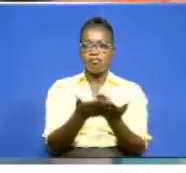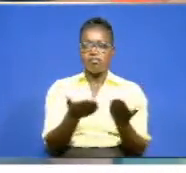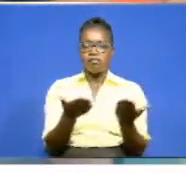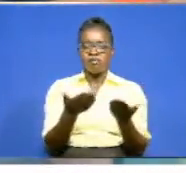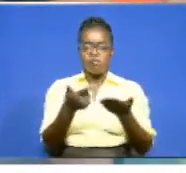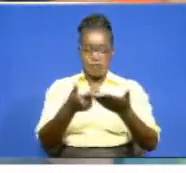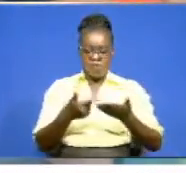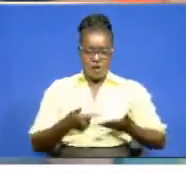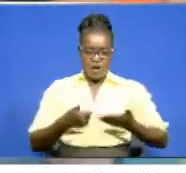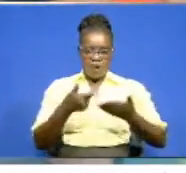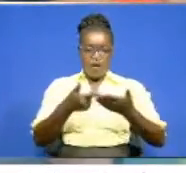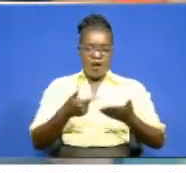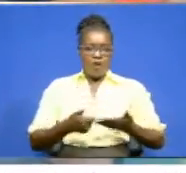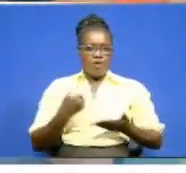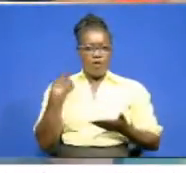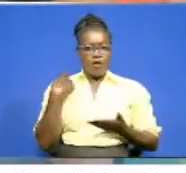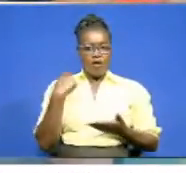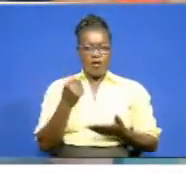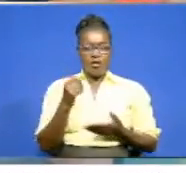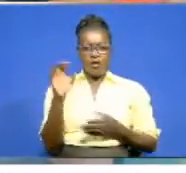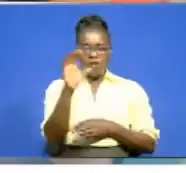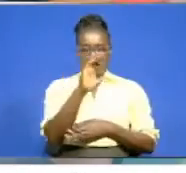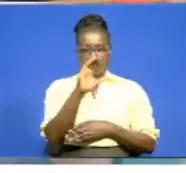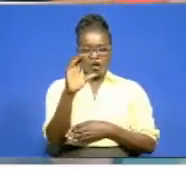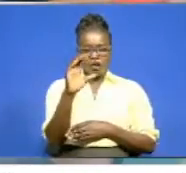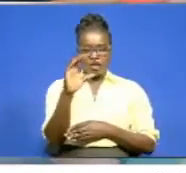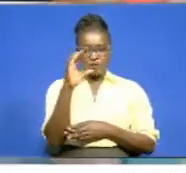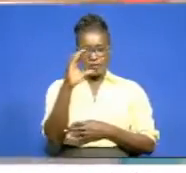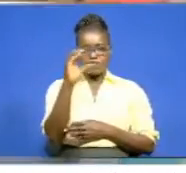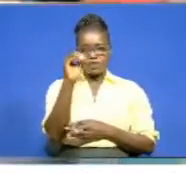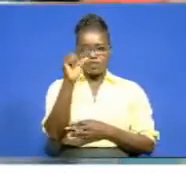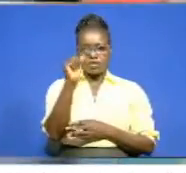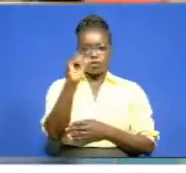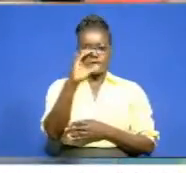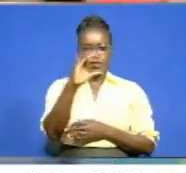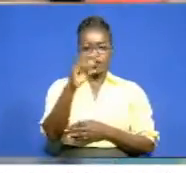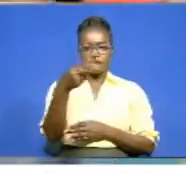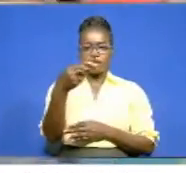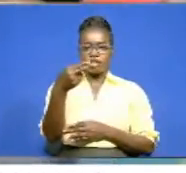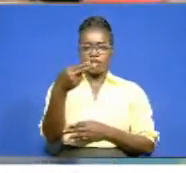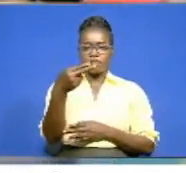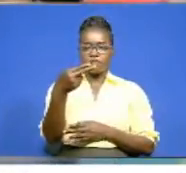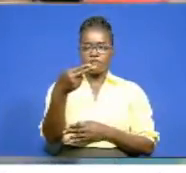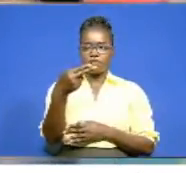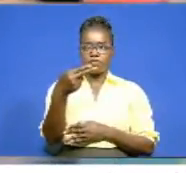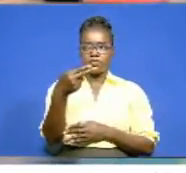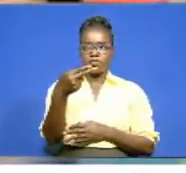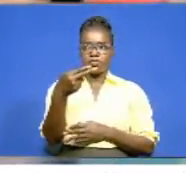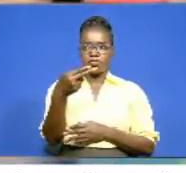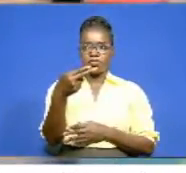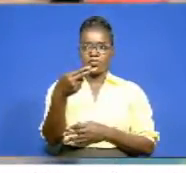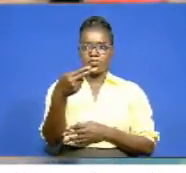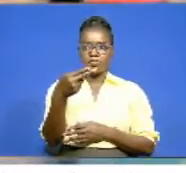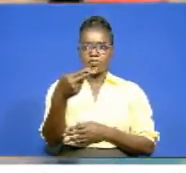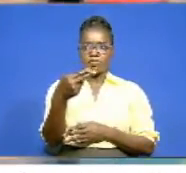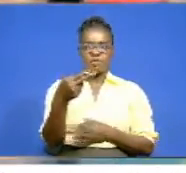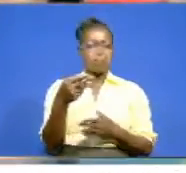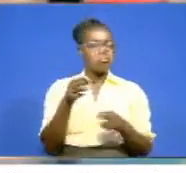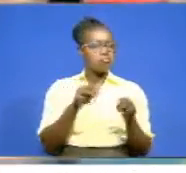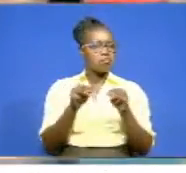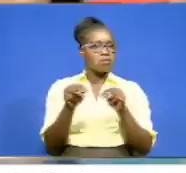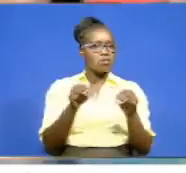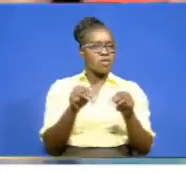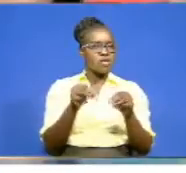discussed recently. It's about the coach. Les Mills, very well, she has managed to help